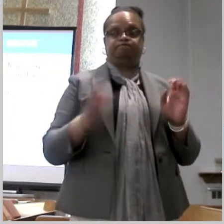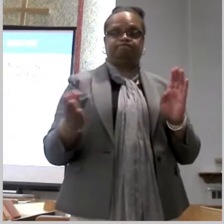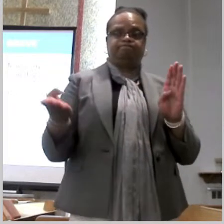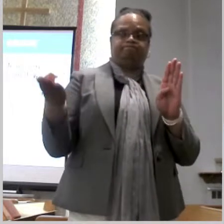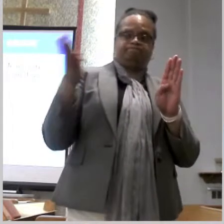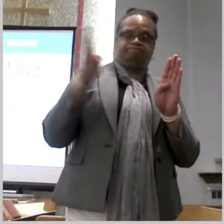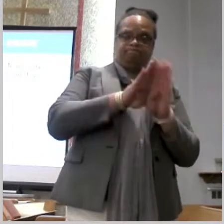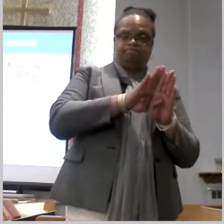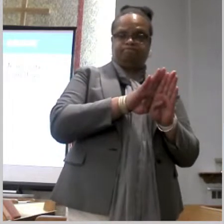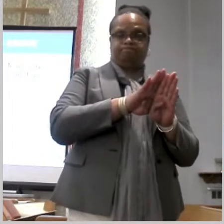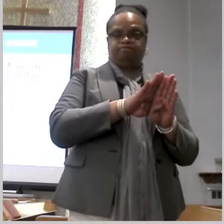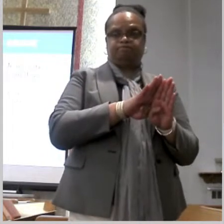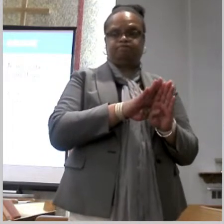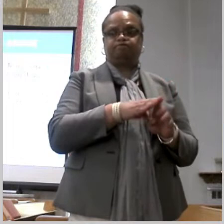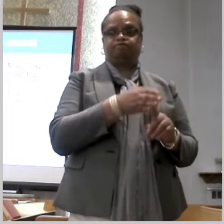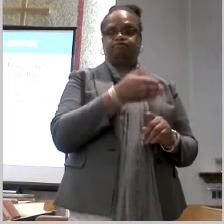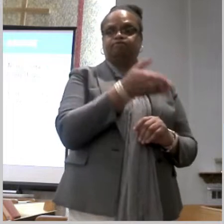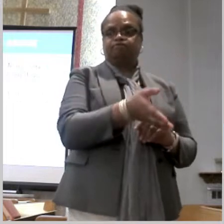Savior,